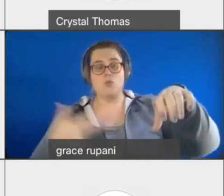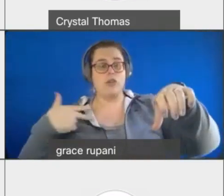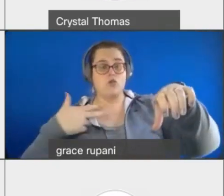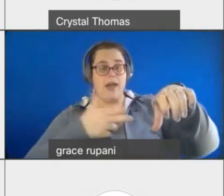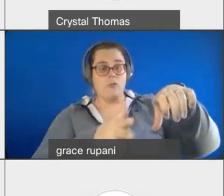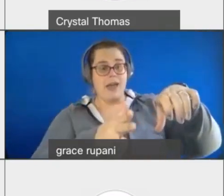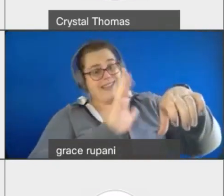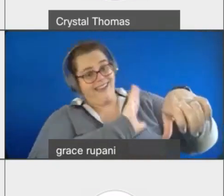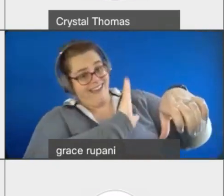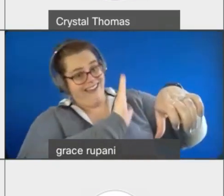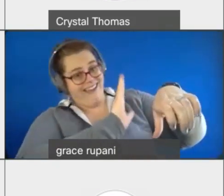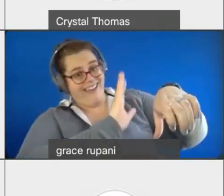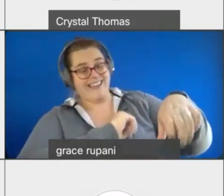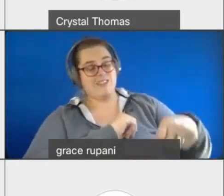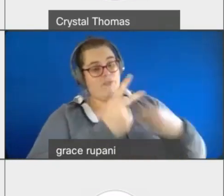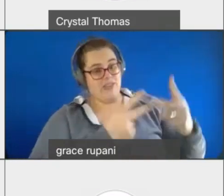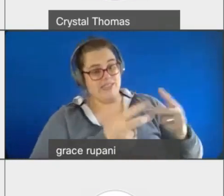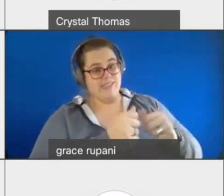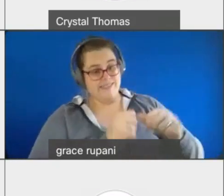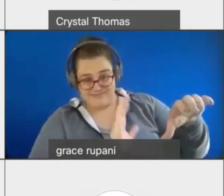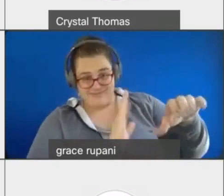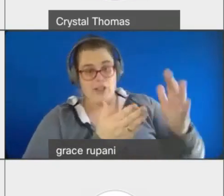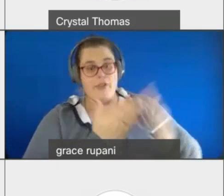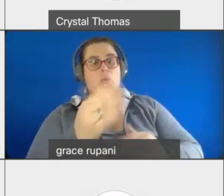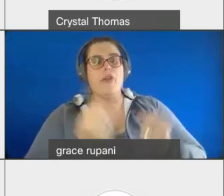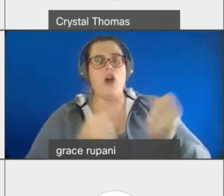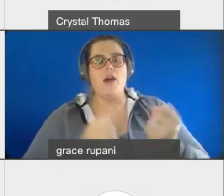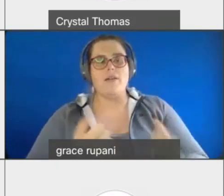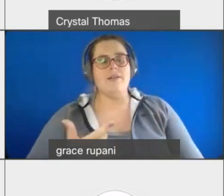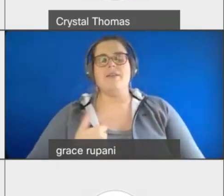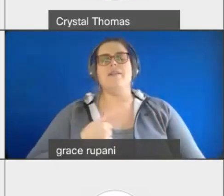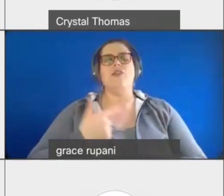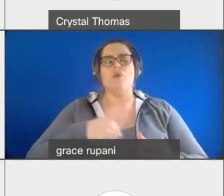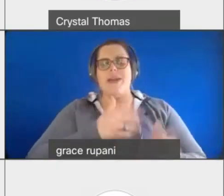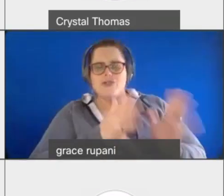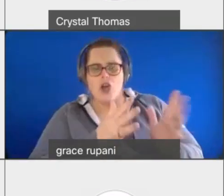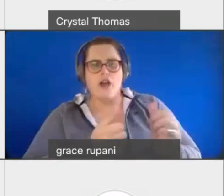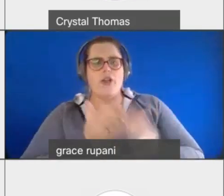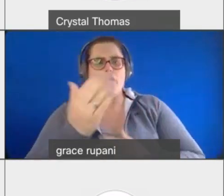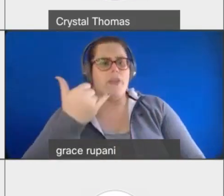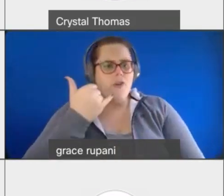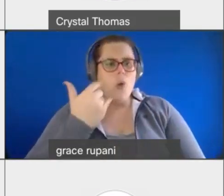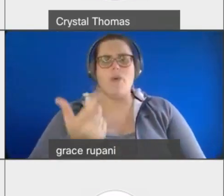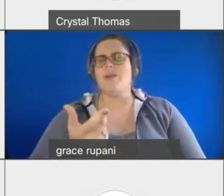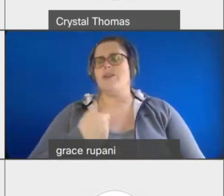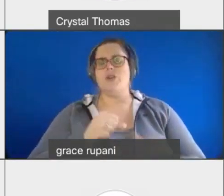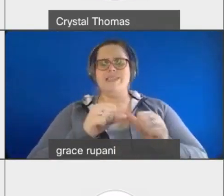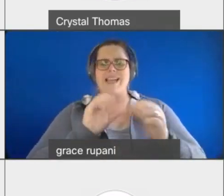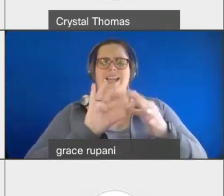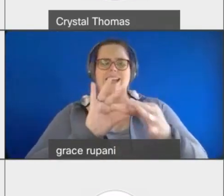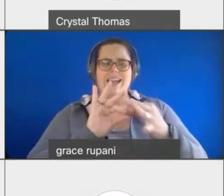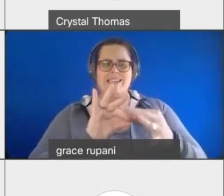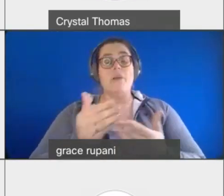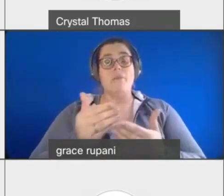We've coordinated with some residential providers that's on the phone with just how do we stay connected. And before we actually sent out